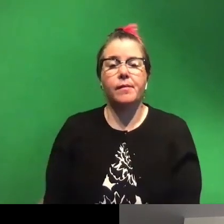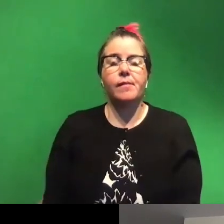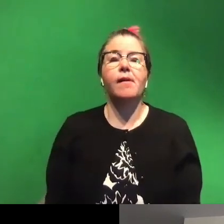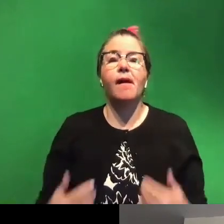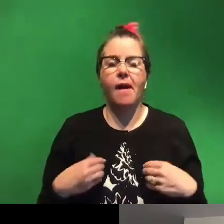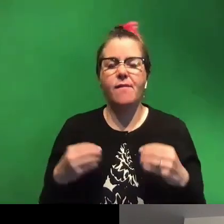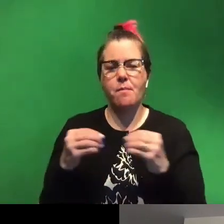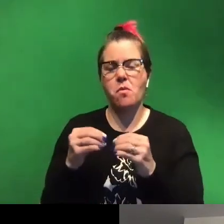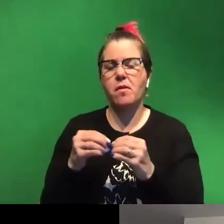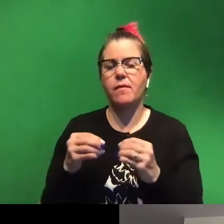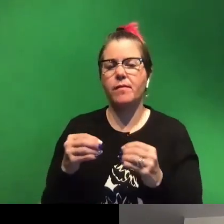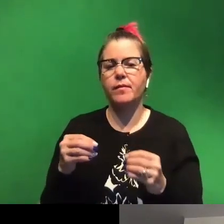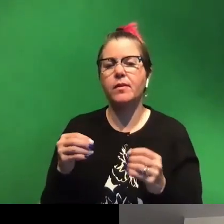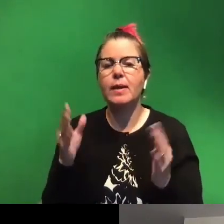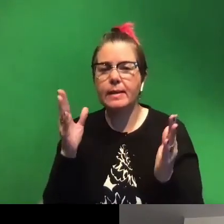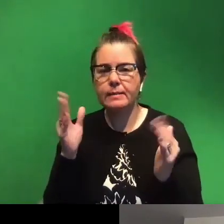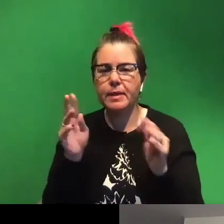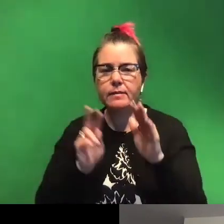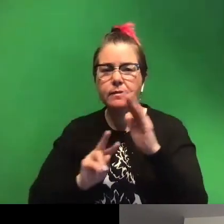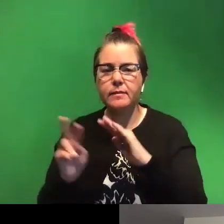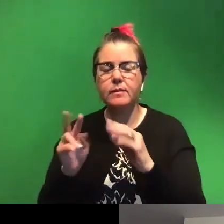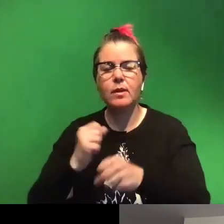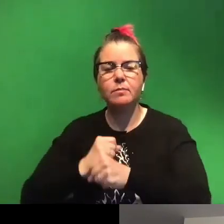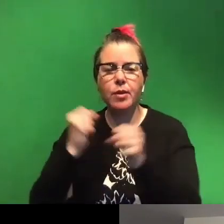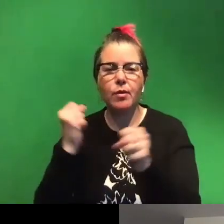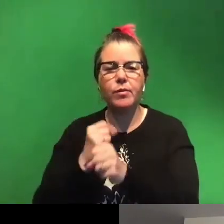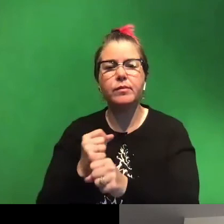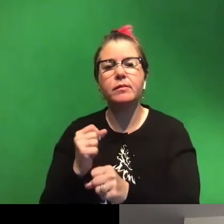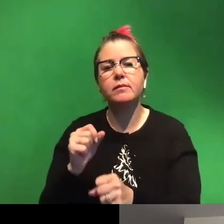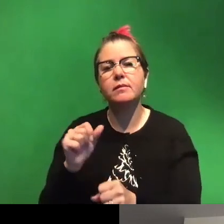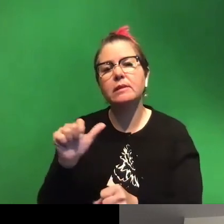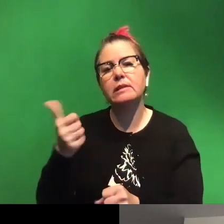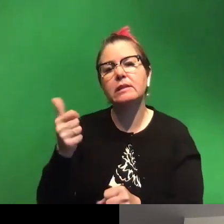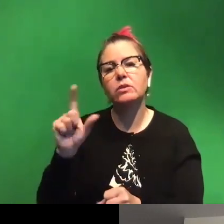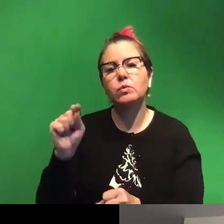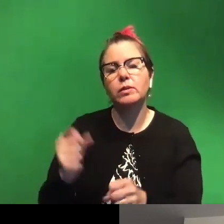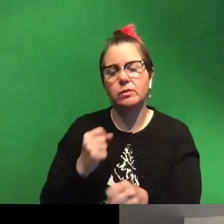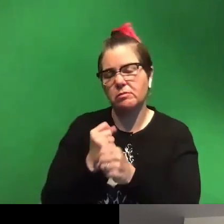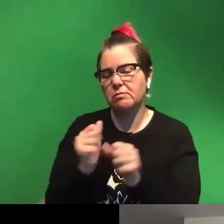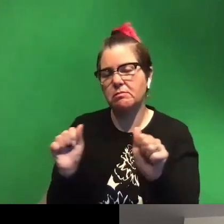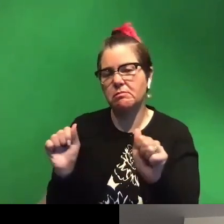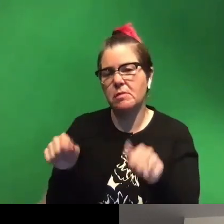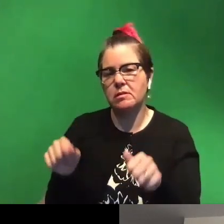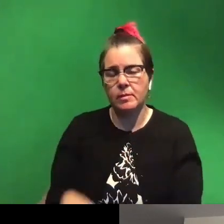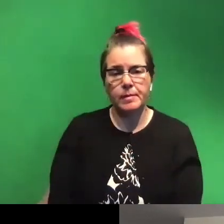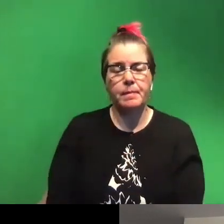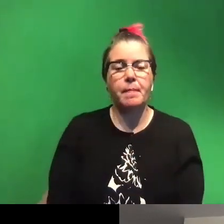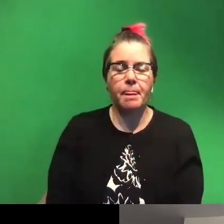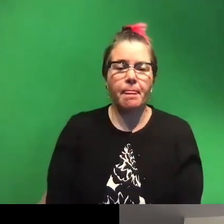these that are expected to kind of like explode in like 10 to 20 years. And